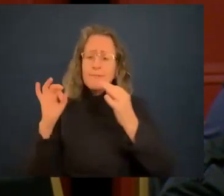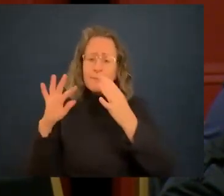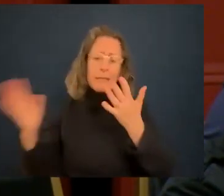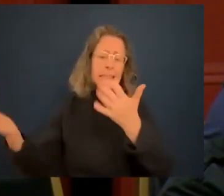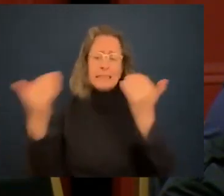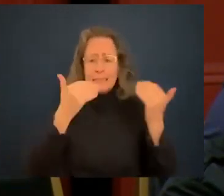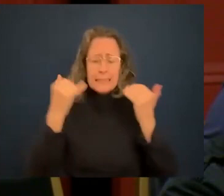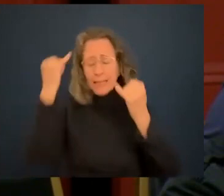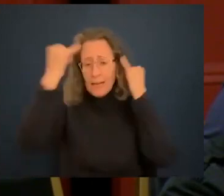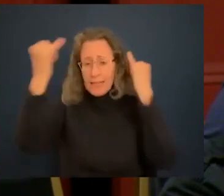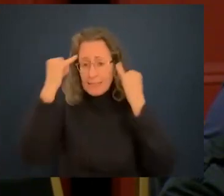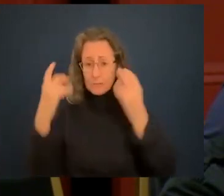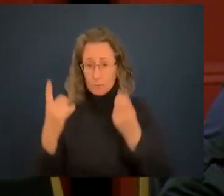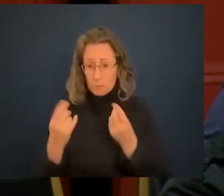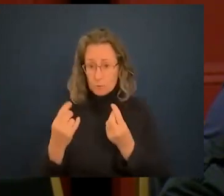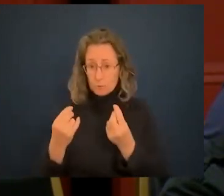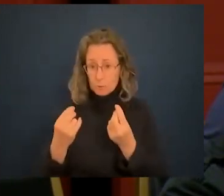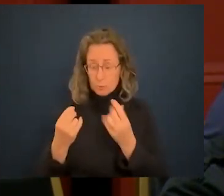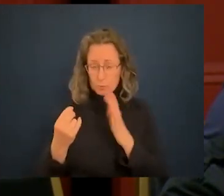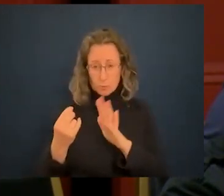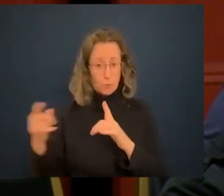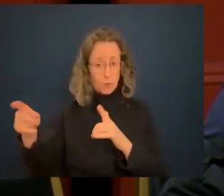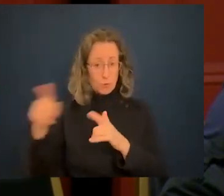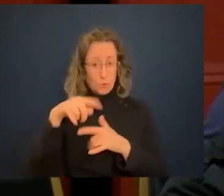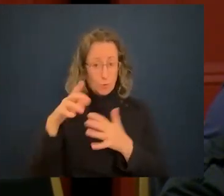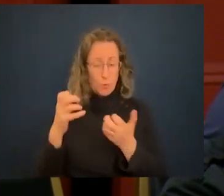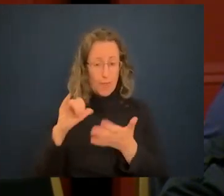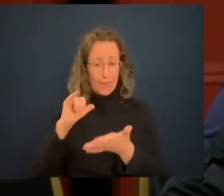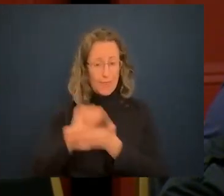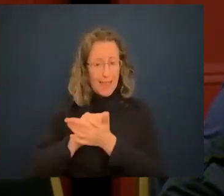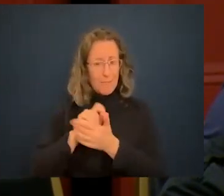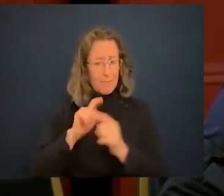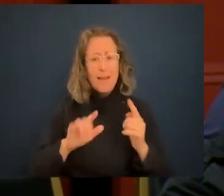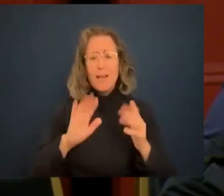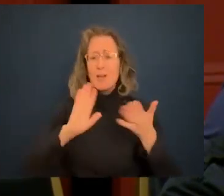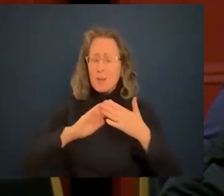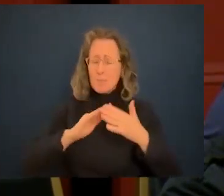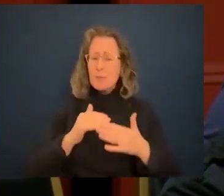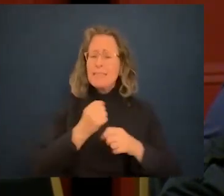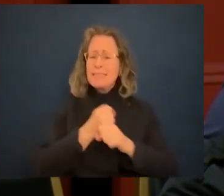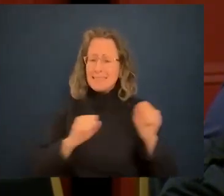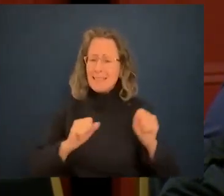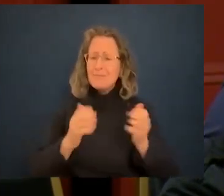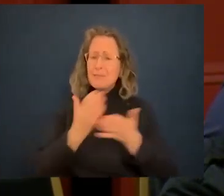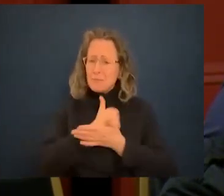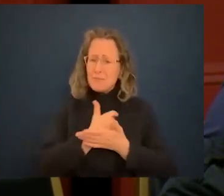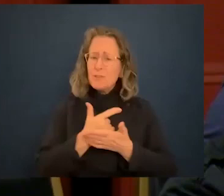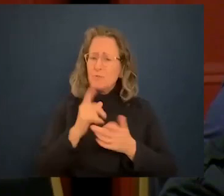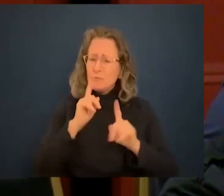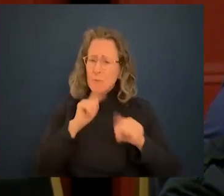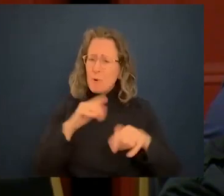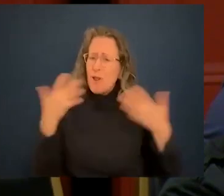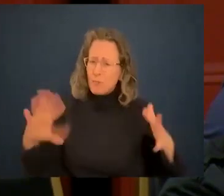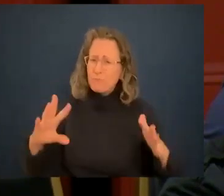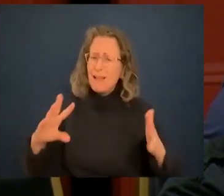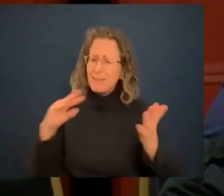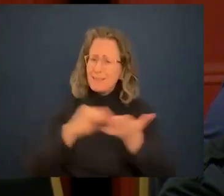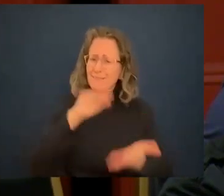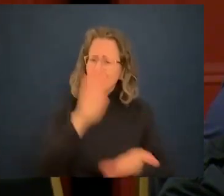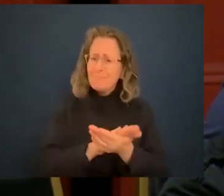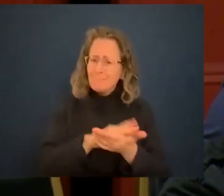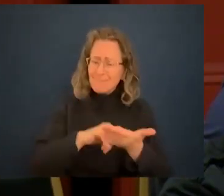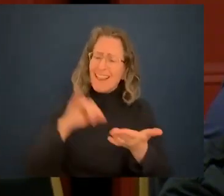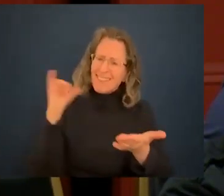what to do and my sense is that that's what the community safety review report was was getting folks